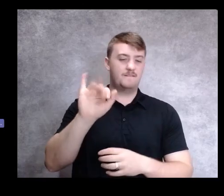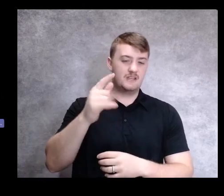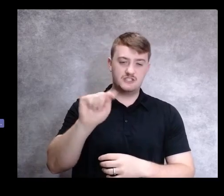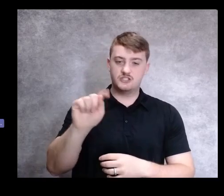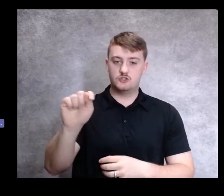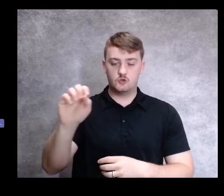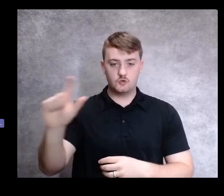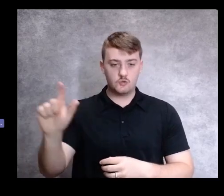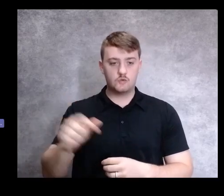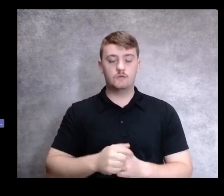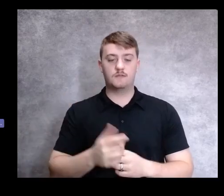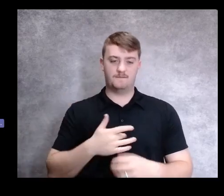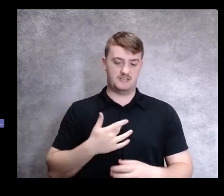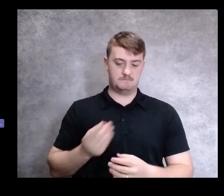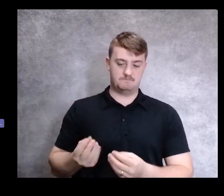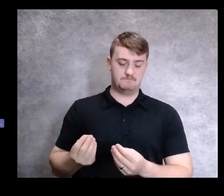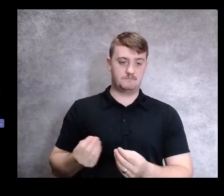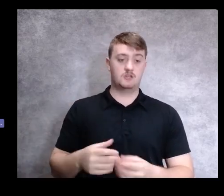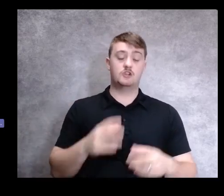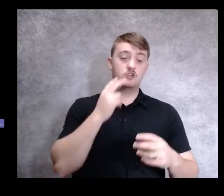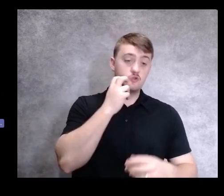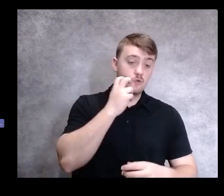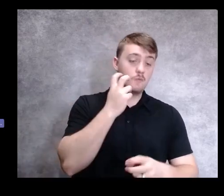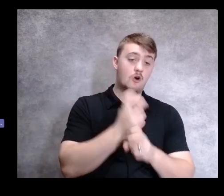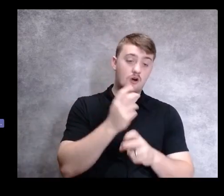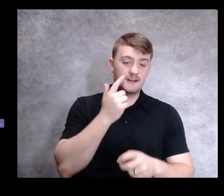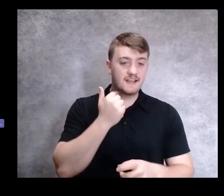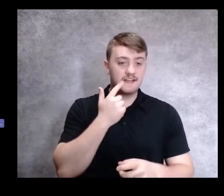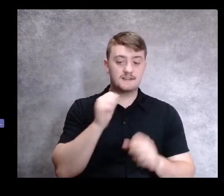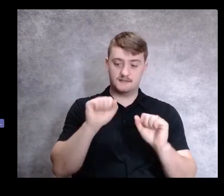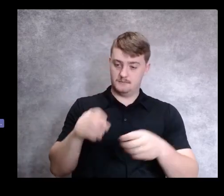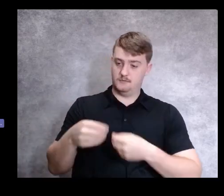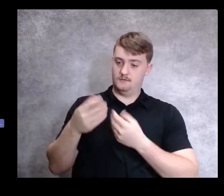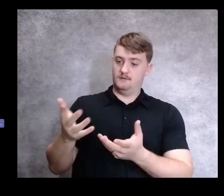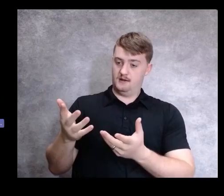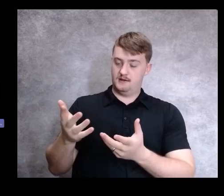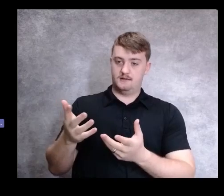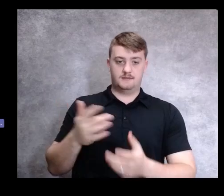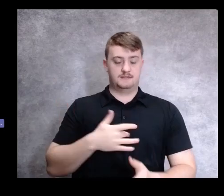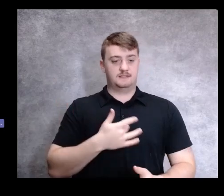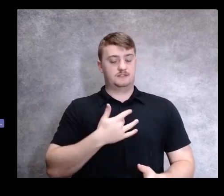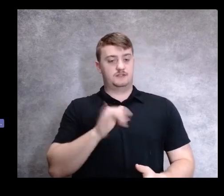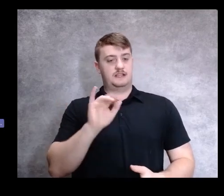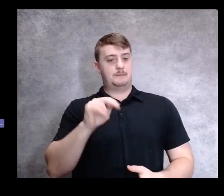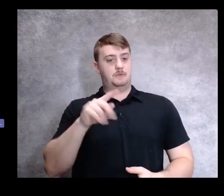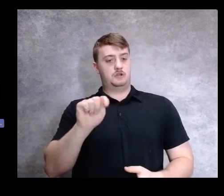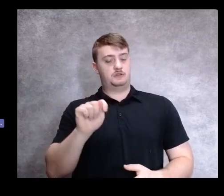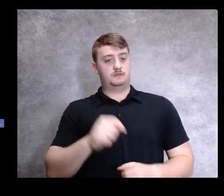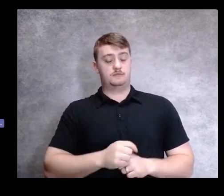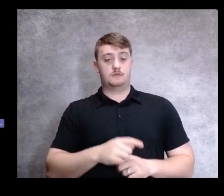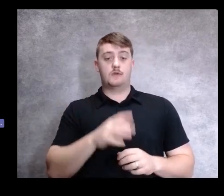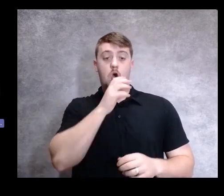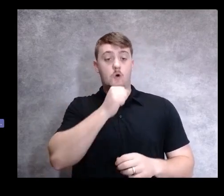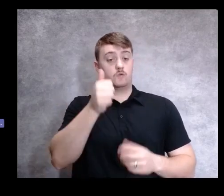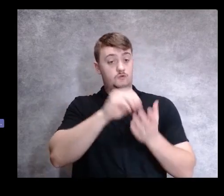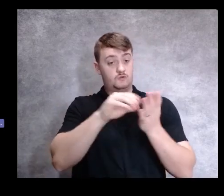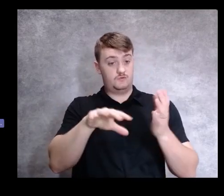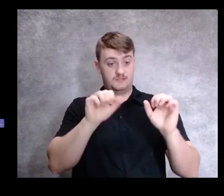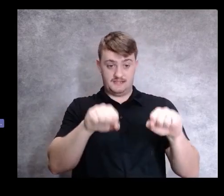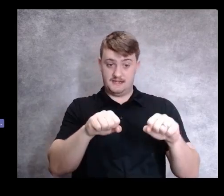tools, chewing gum or hard candy may provide needed sensory input. Older students may also